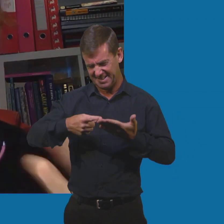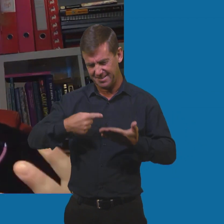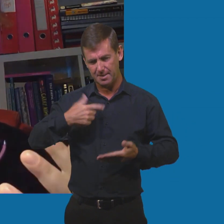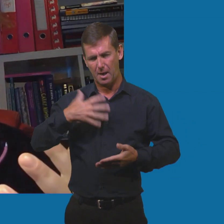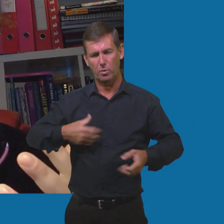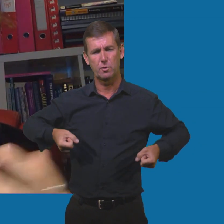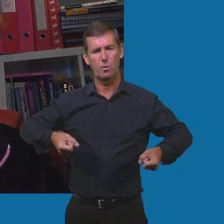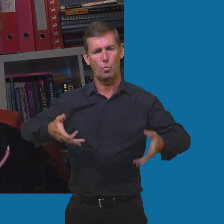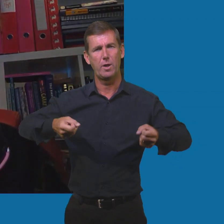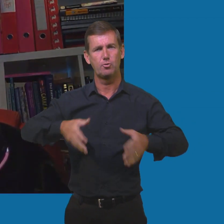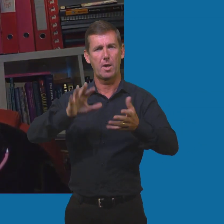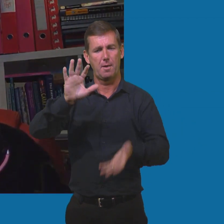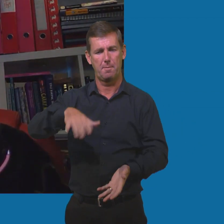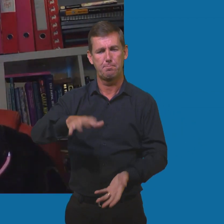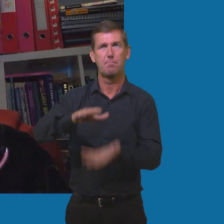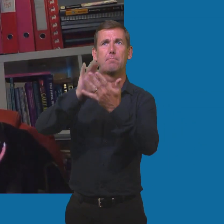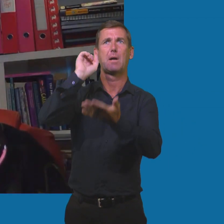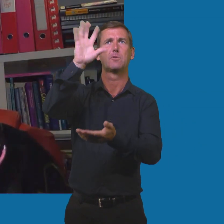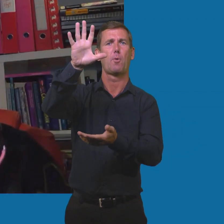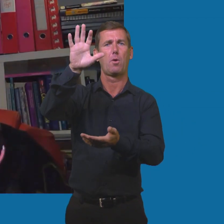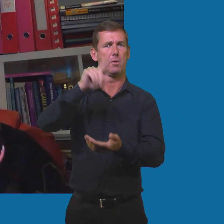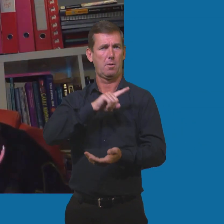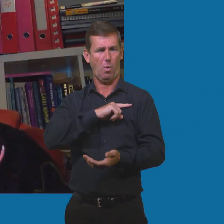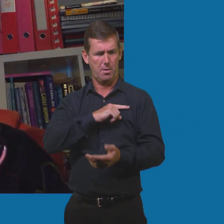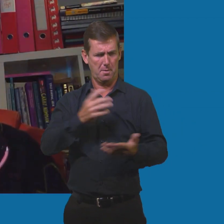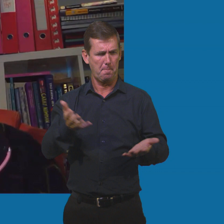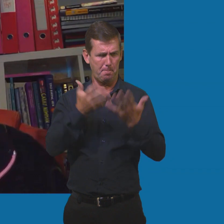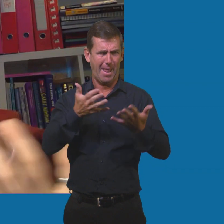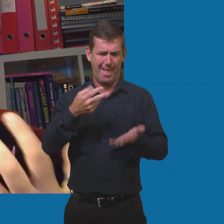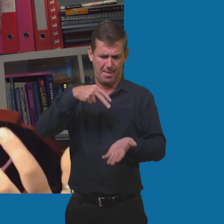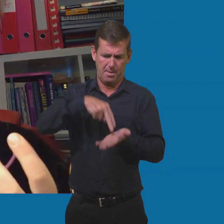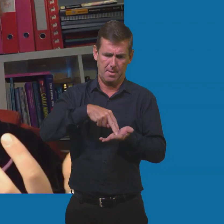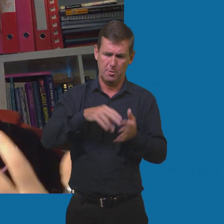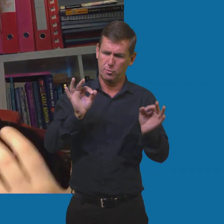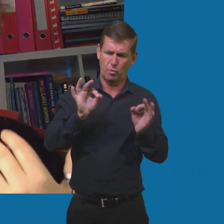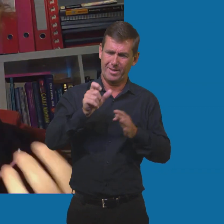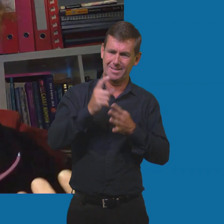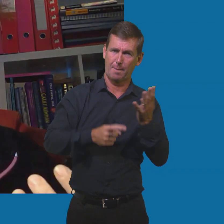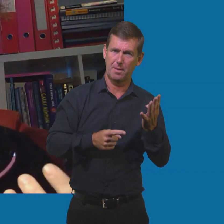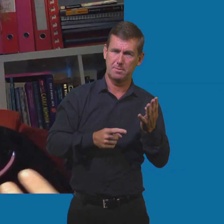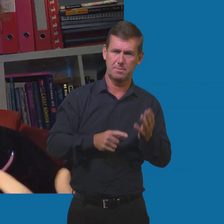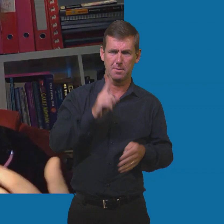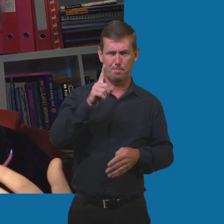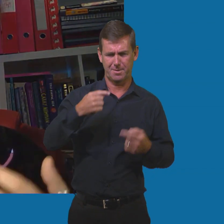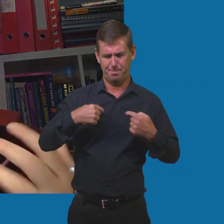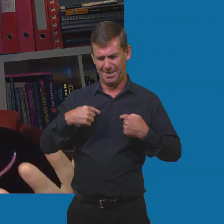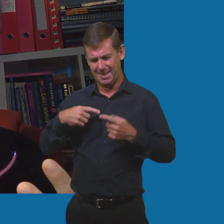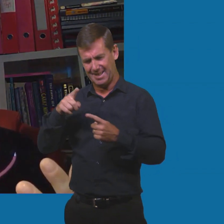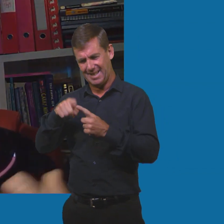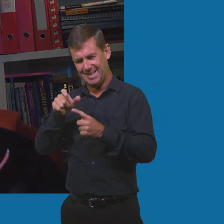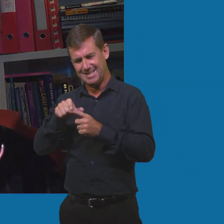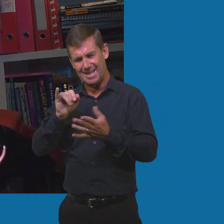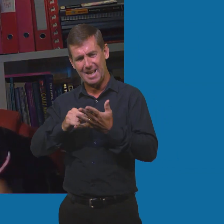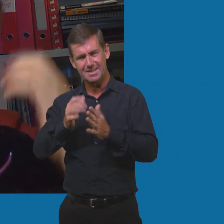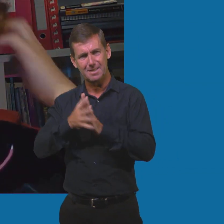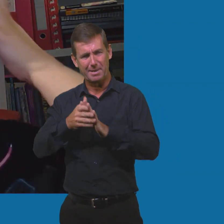because I played it a bit before as a non-disabled person and loved it. Unfortunately, my condition EDS means I do dislocate things, and I dislocate